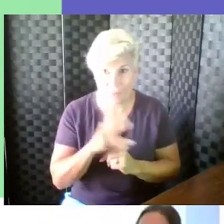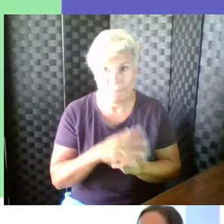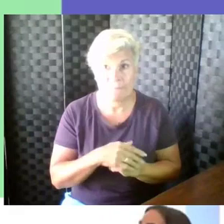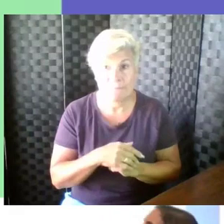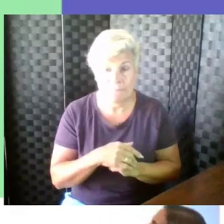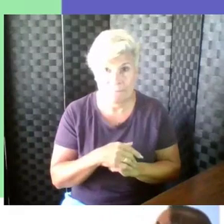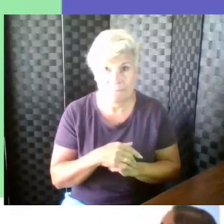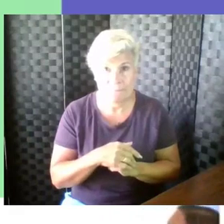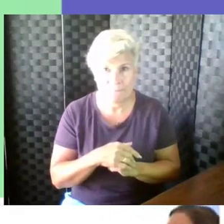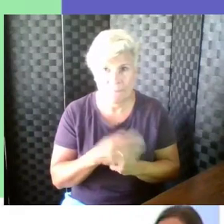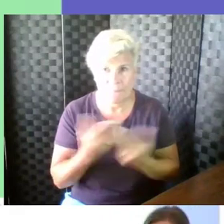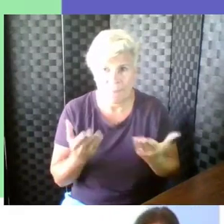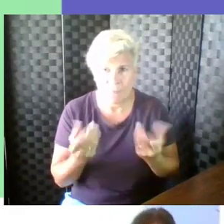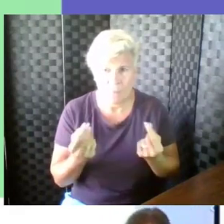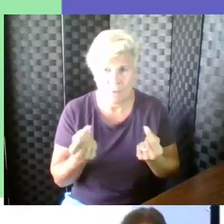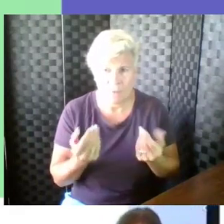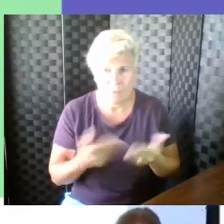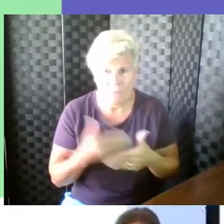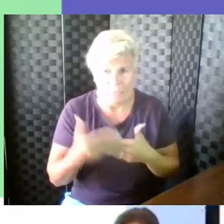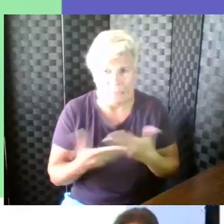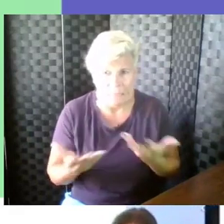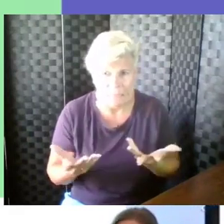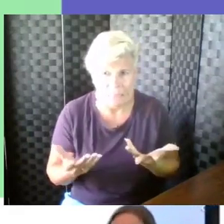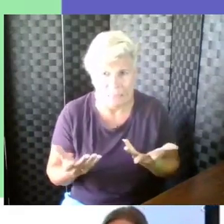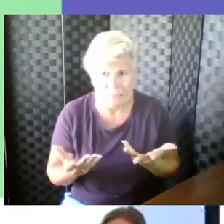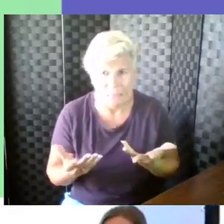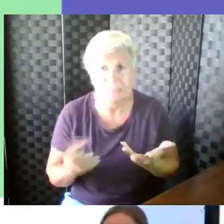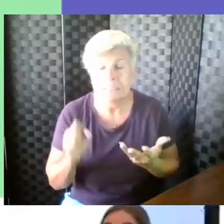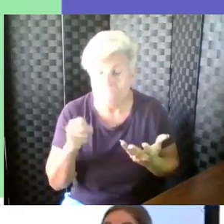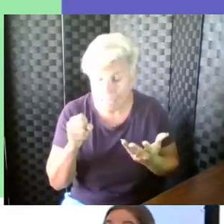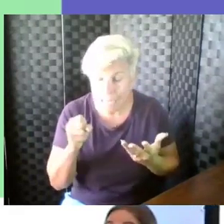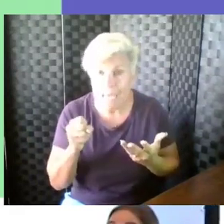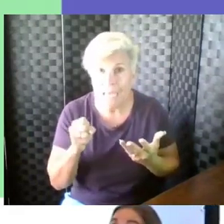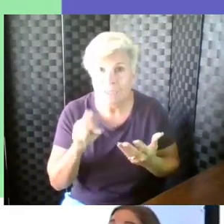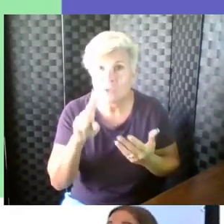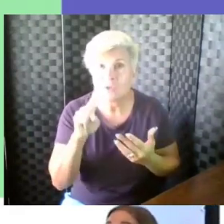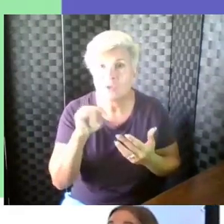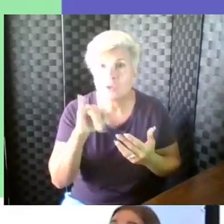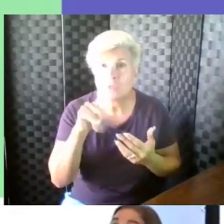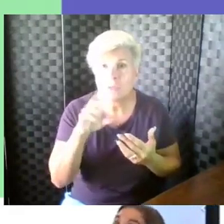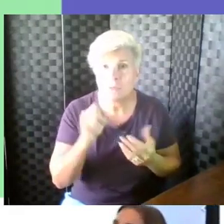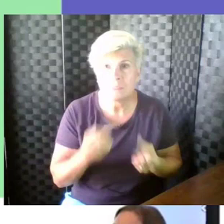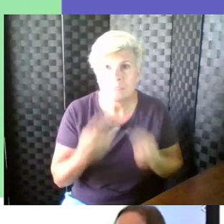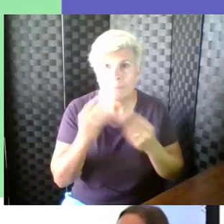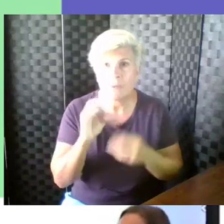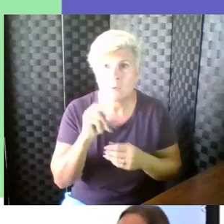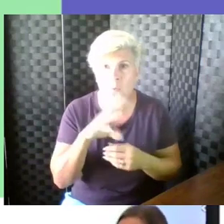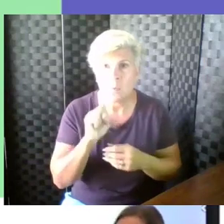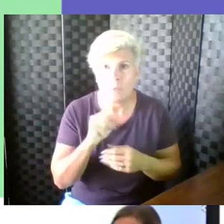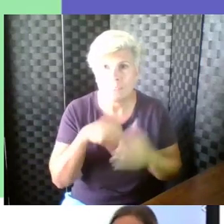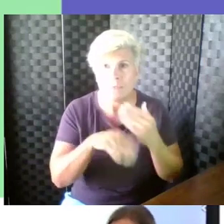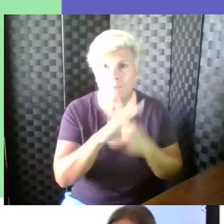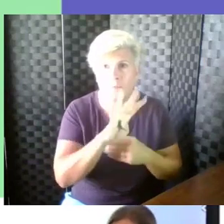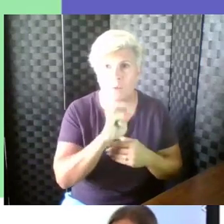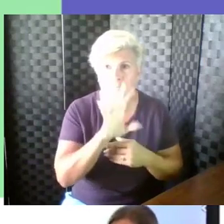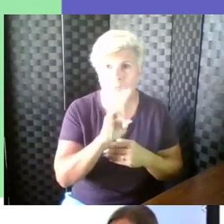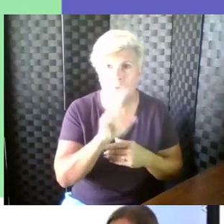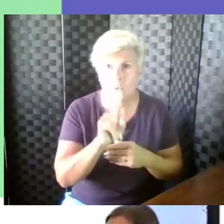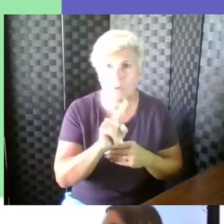Okay, now what? Good, I need to do units. How many ones are in